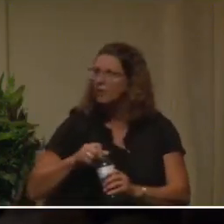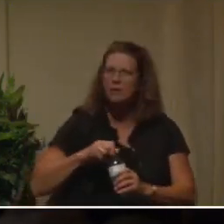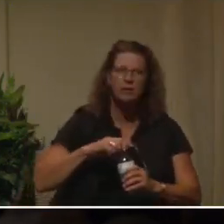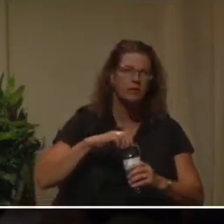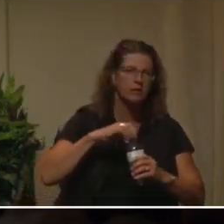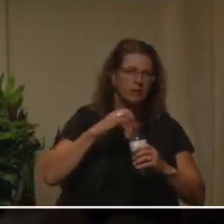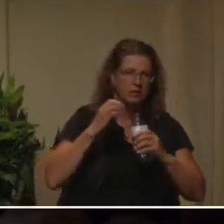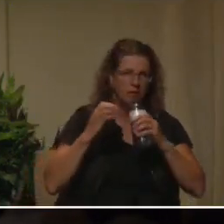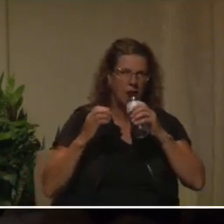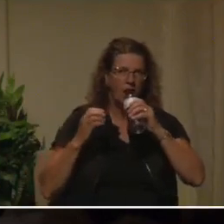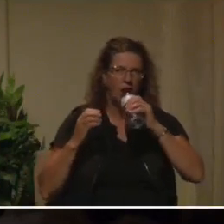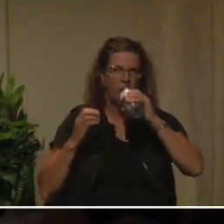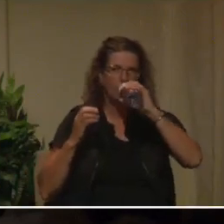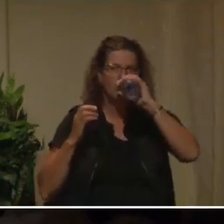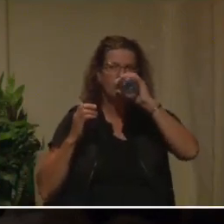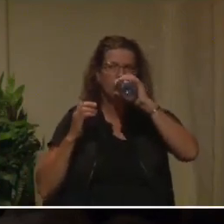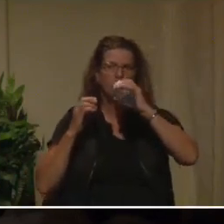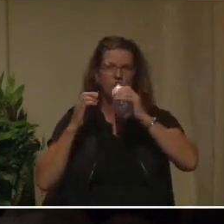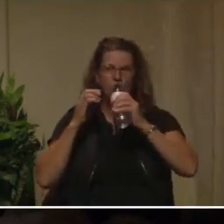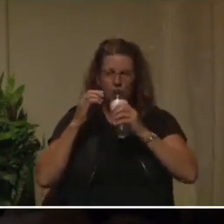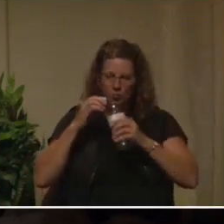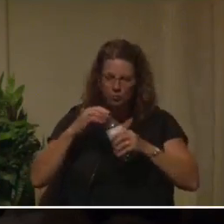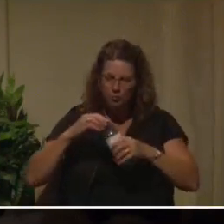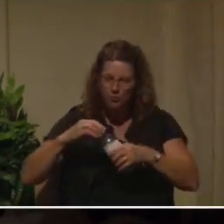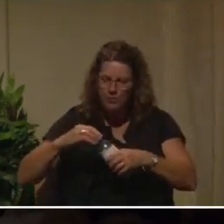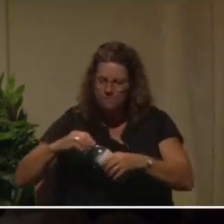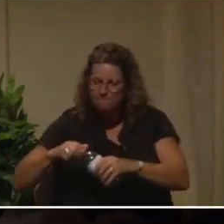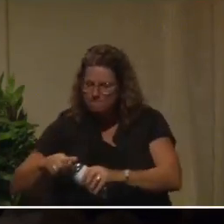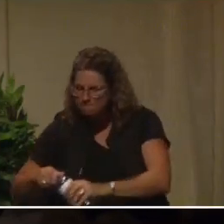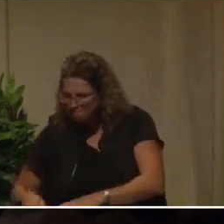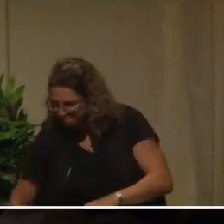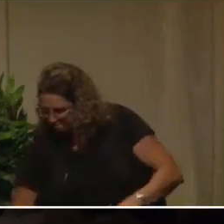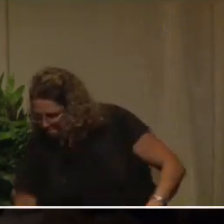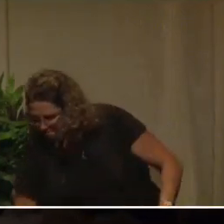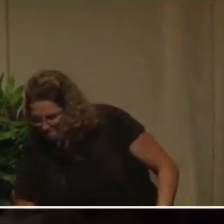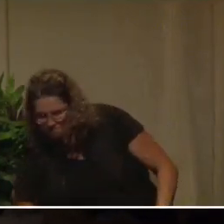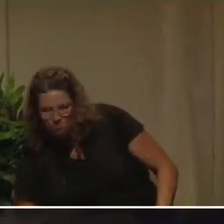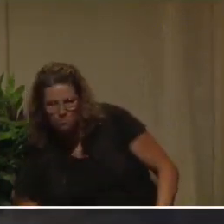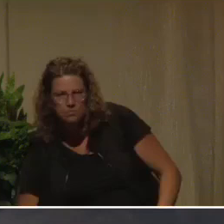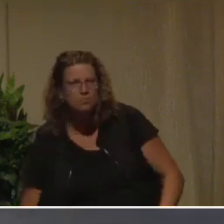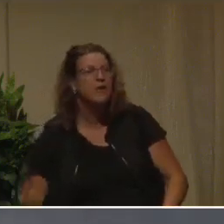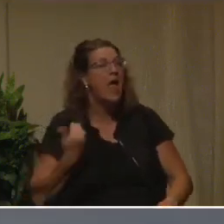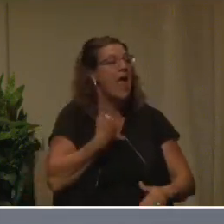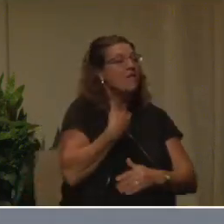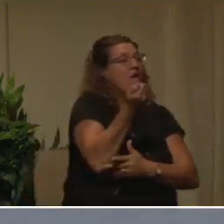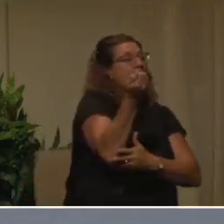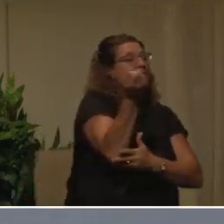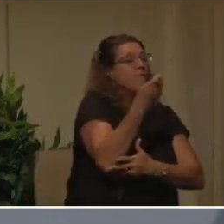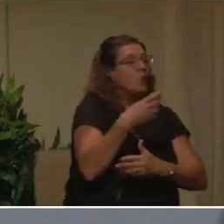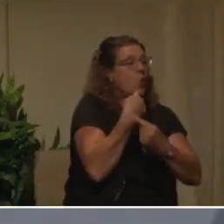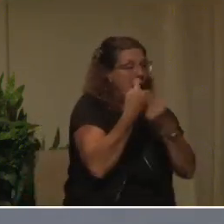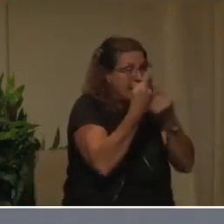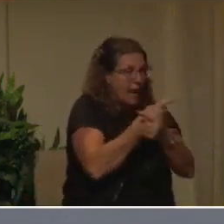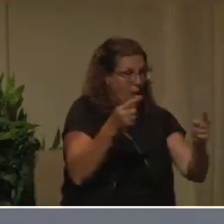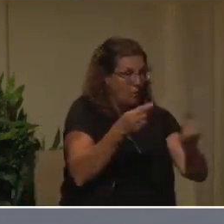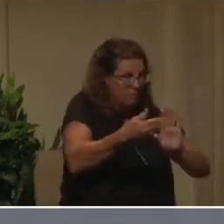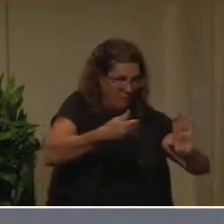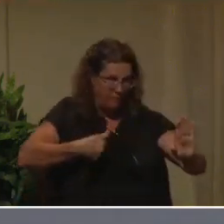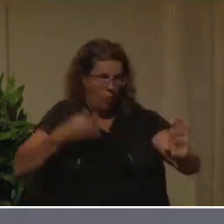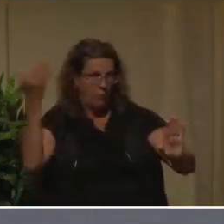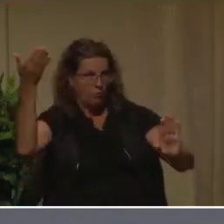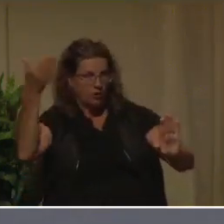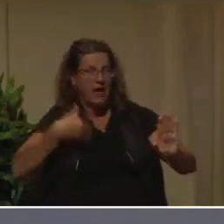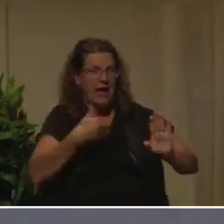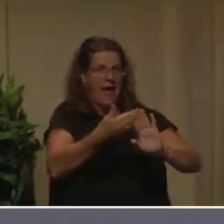We have just a few announcements before we move to the message. And that is that this